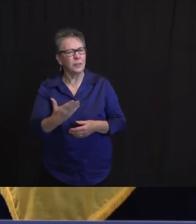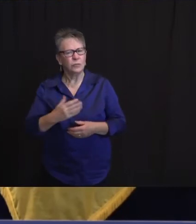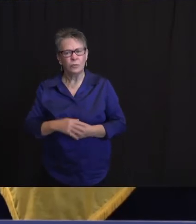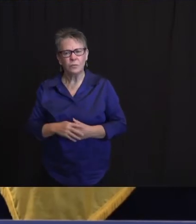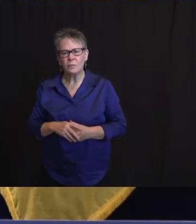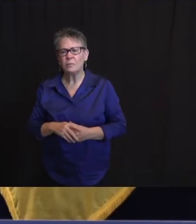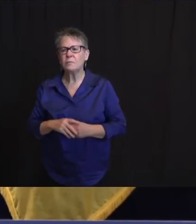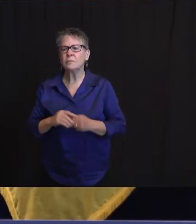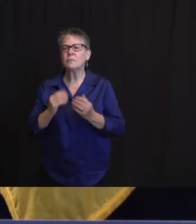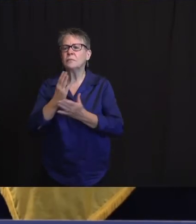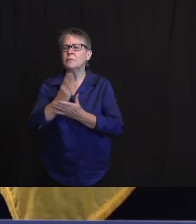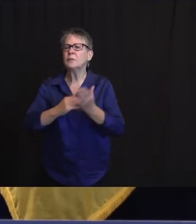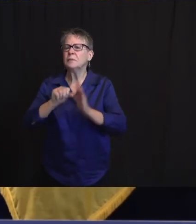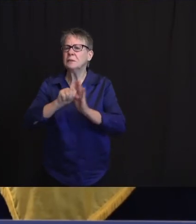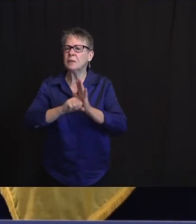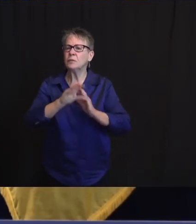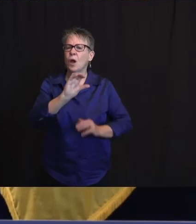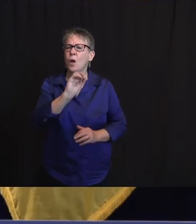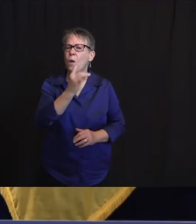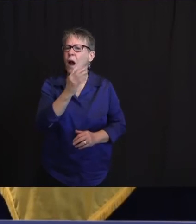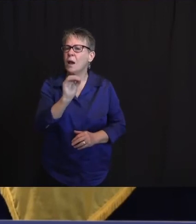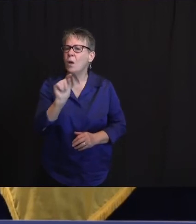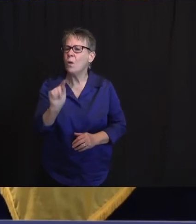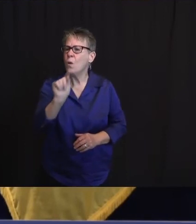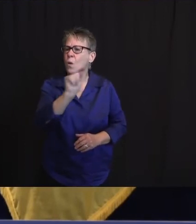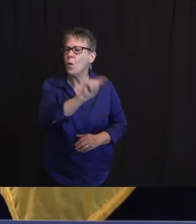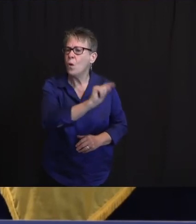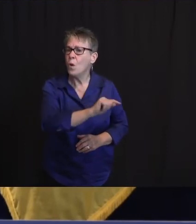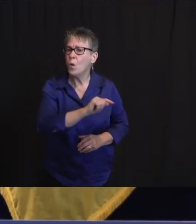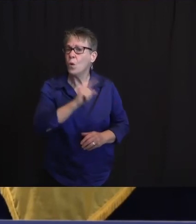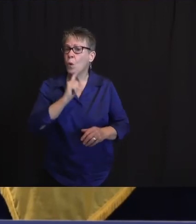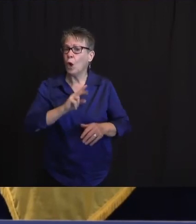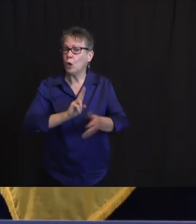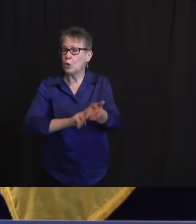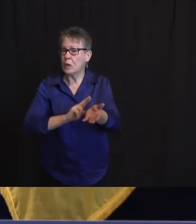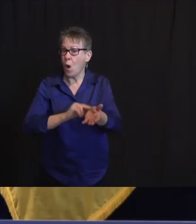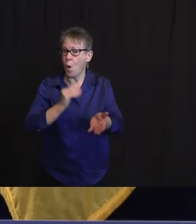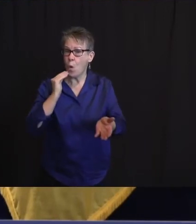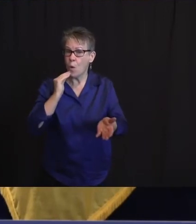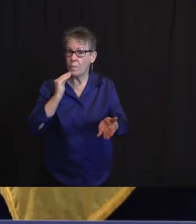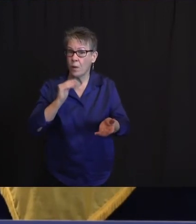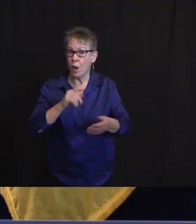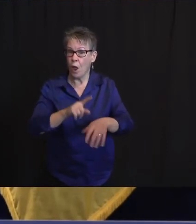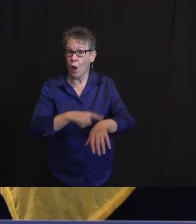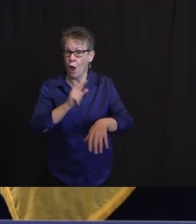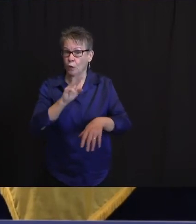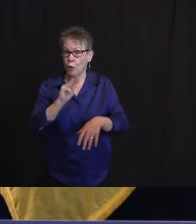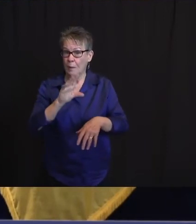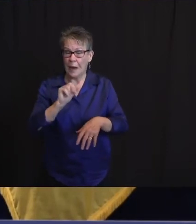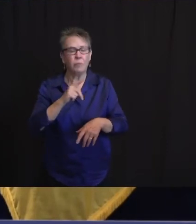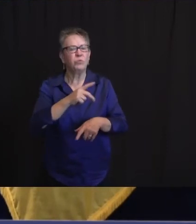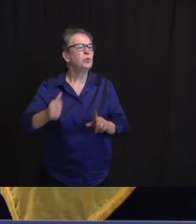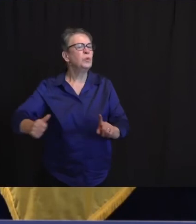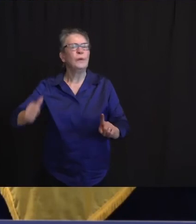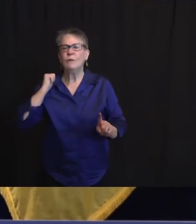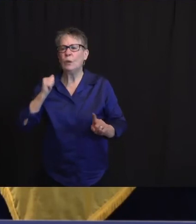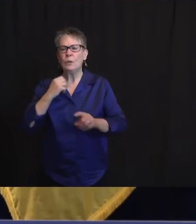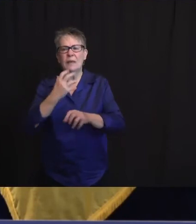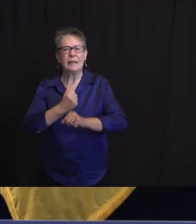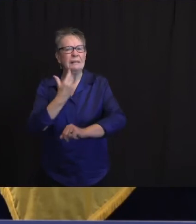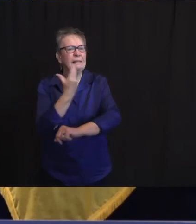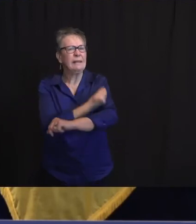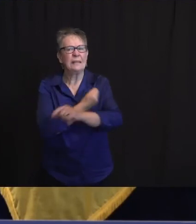are reporting widespread resistance among long-term care workers to receive the vaccine. Is New Jersey seeing similar resistance? And should it be mandatory for